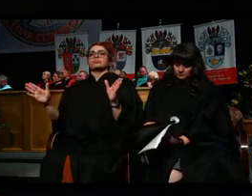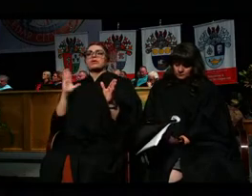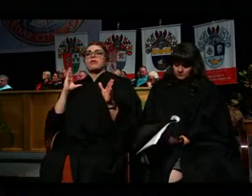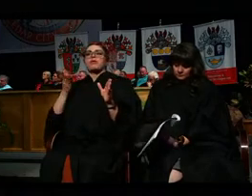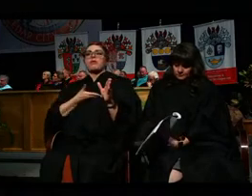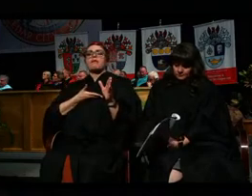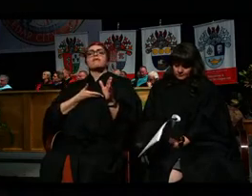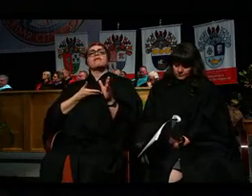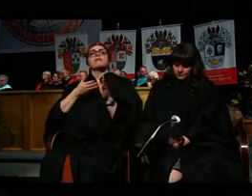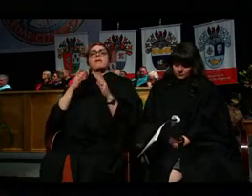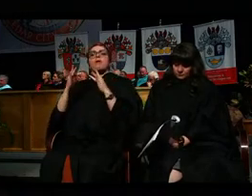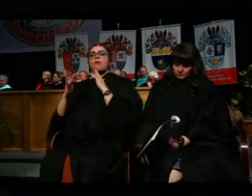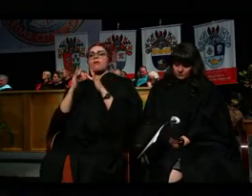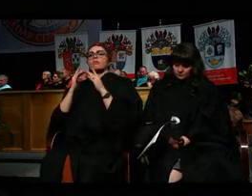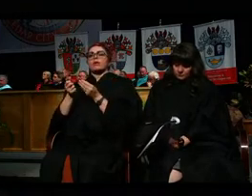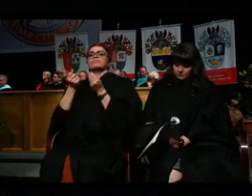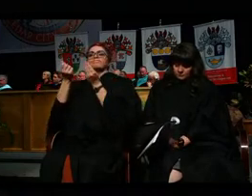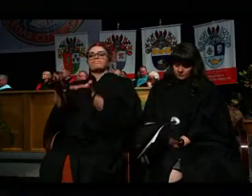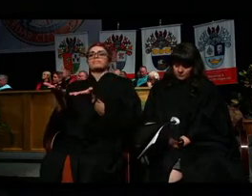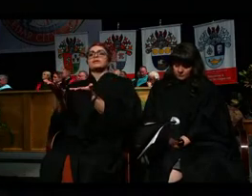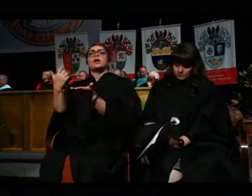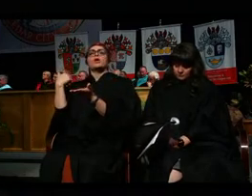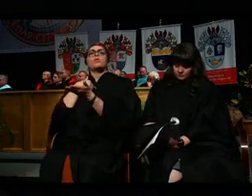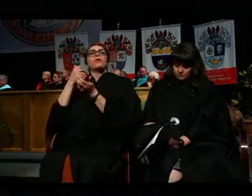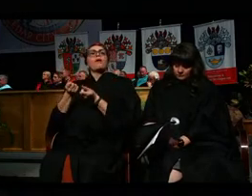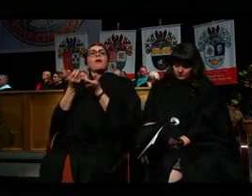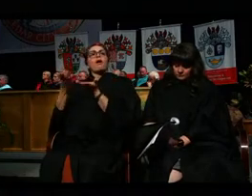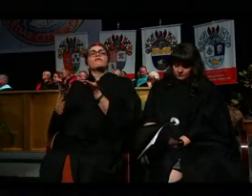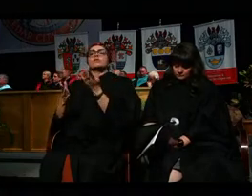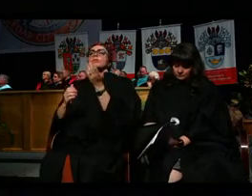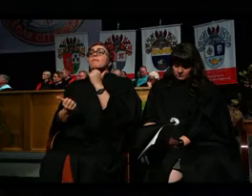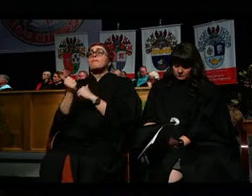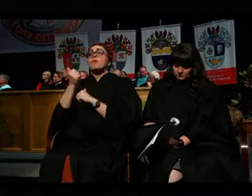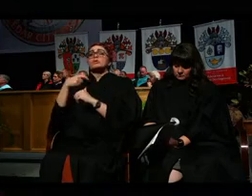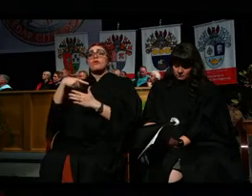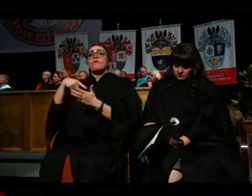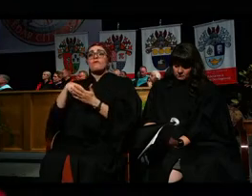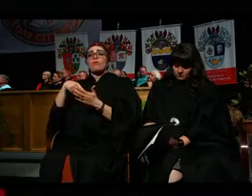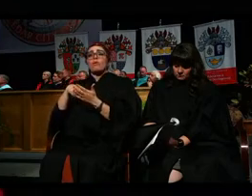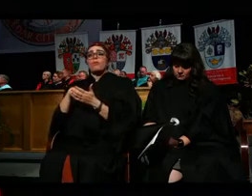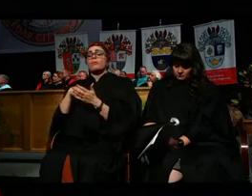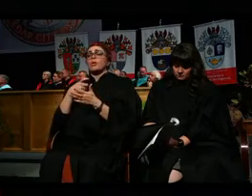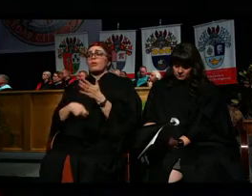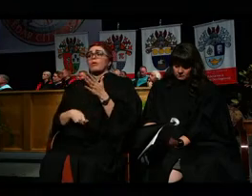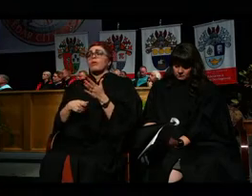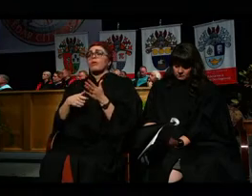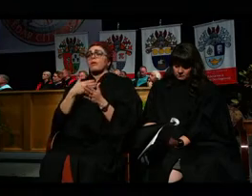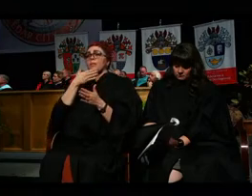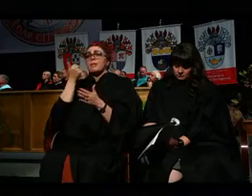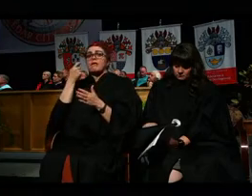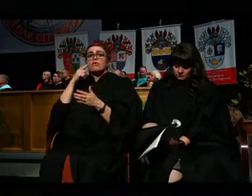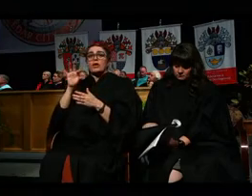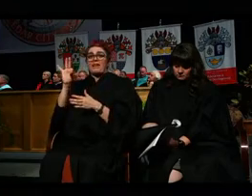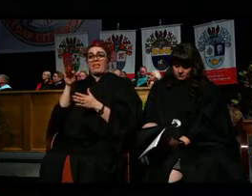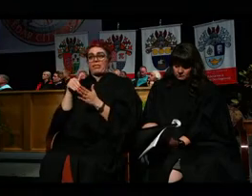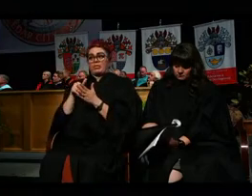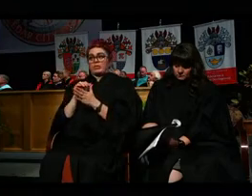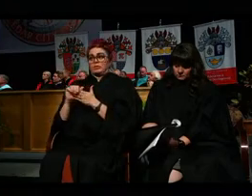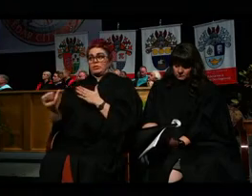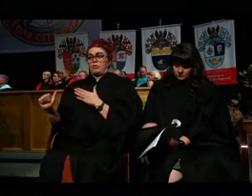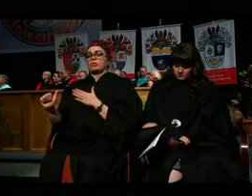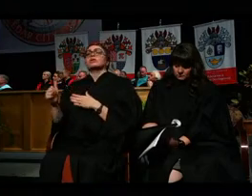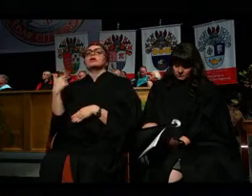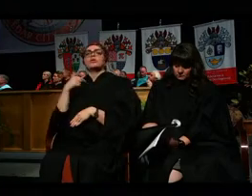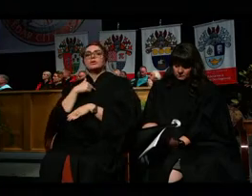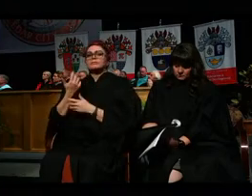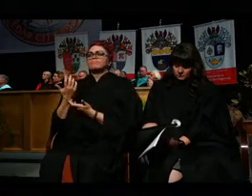offerings, and we provide the nation's most affordable online bachelor's degree for $9,000. We enjoy a strong symbiotic